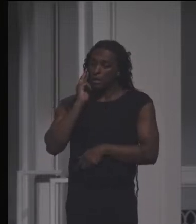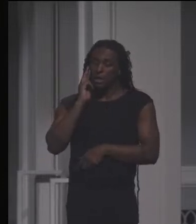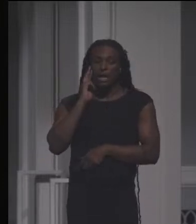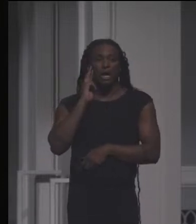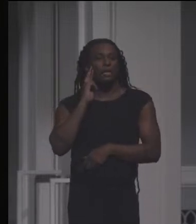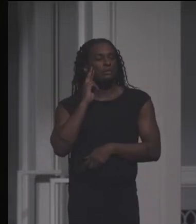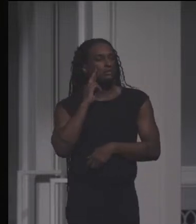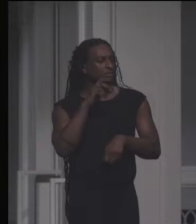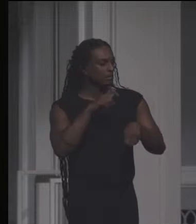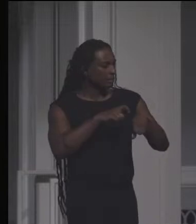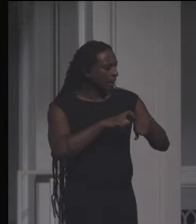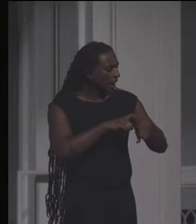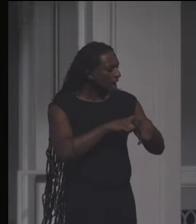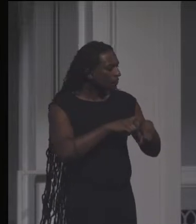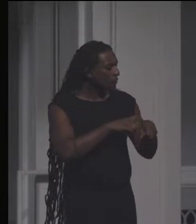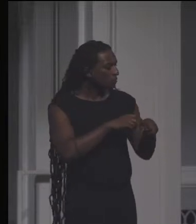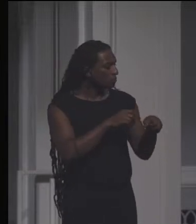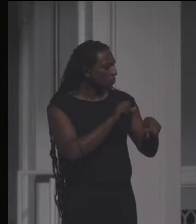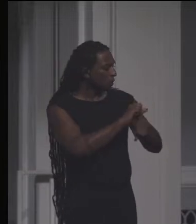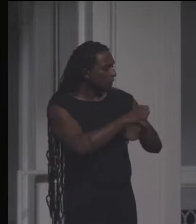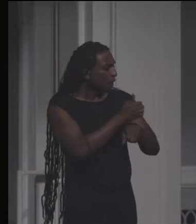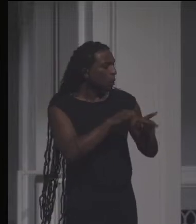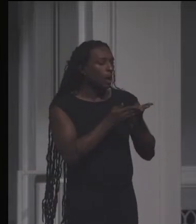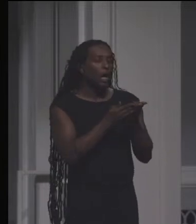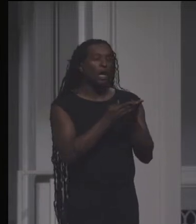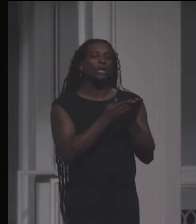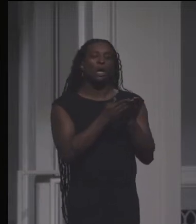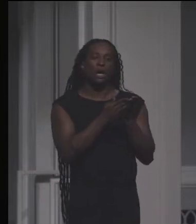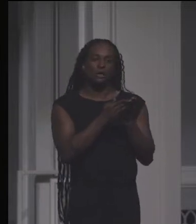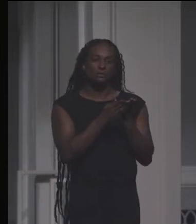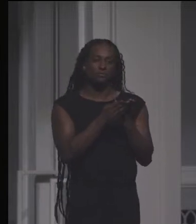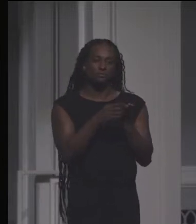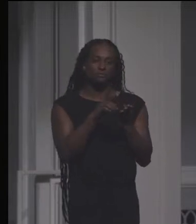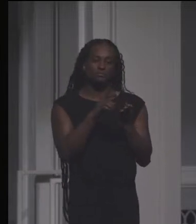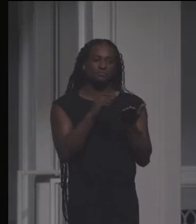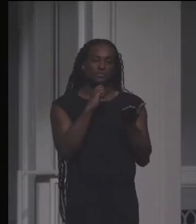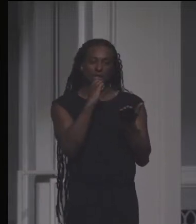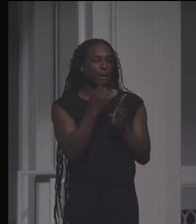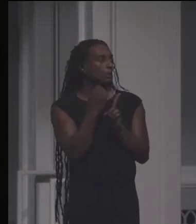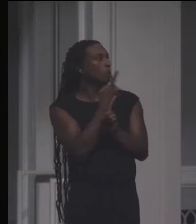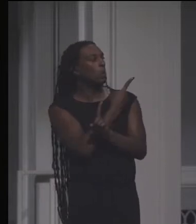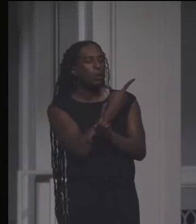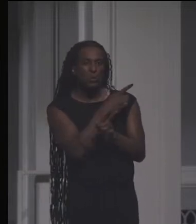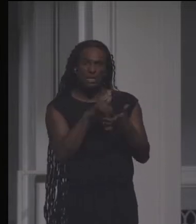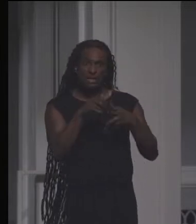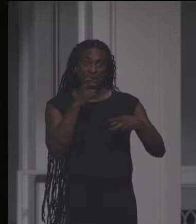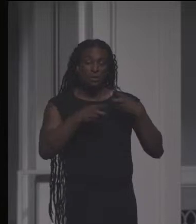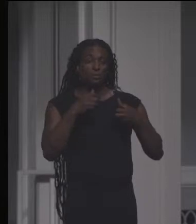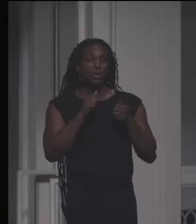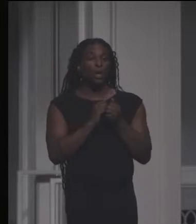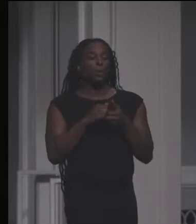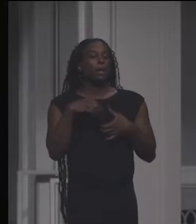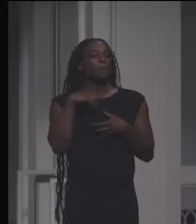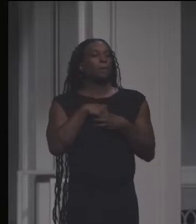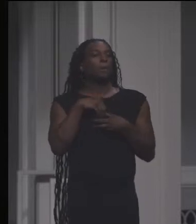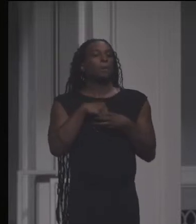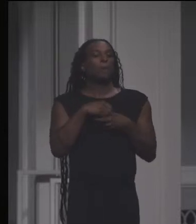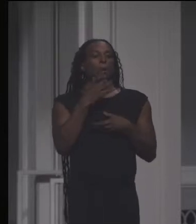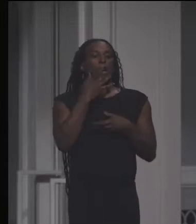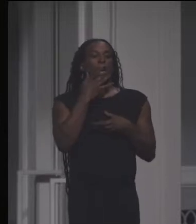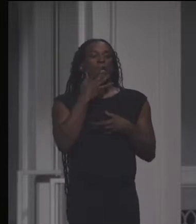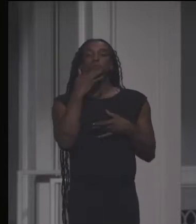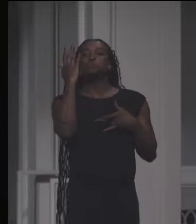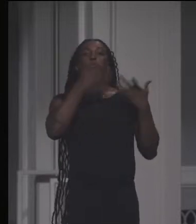And that is the problem with implicit bias. We don't recognize it. That's what gives